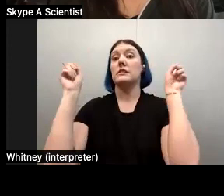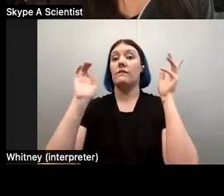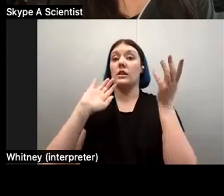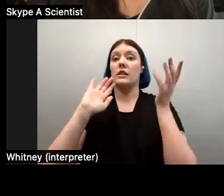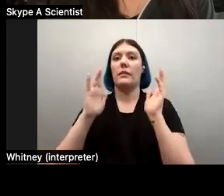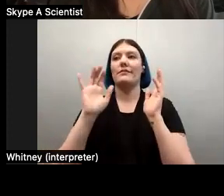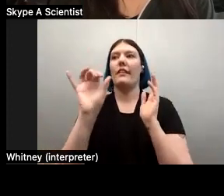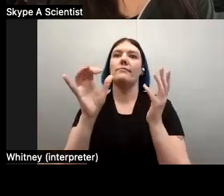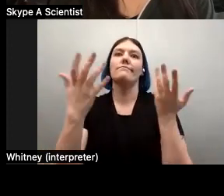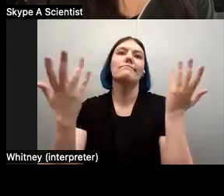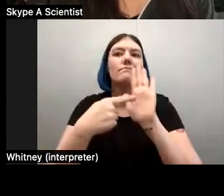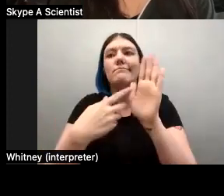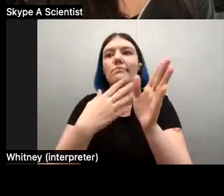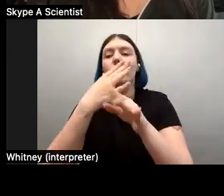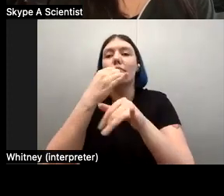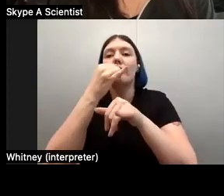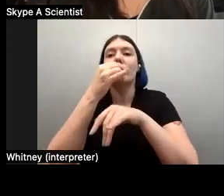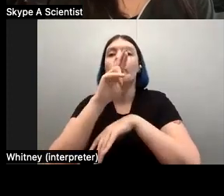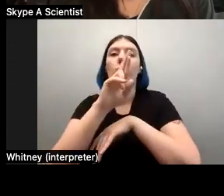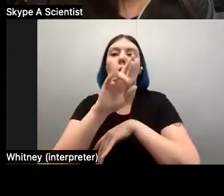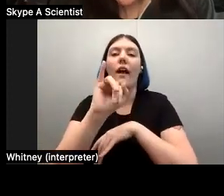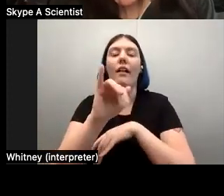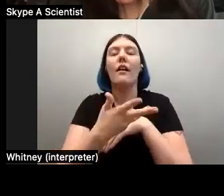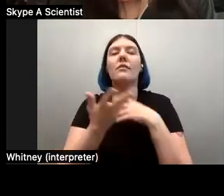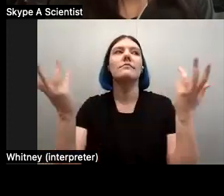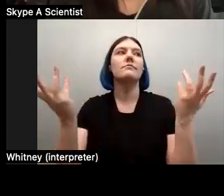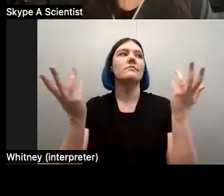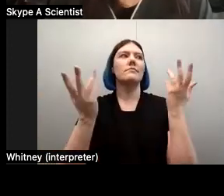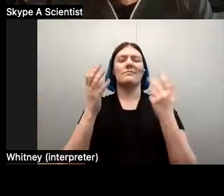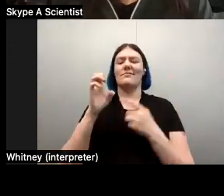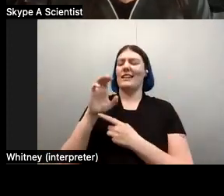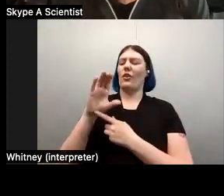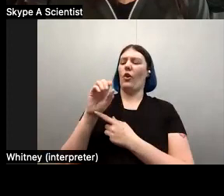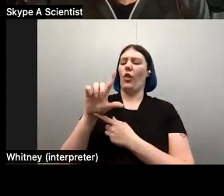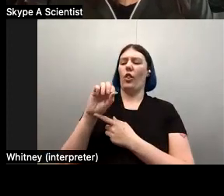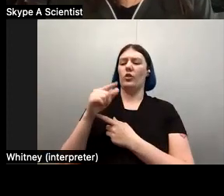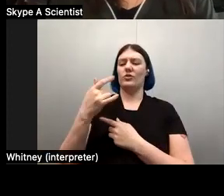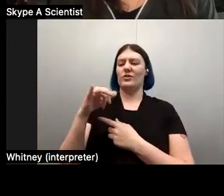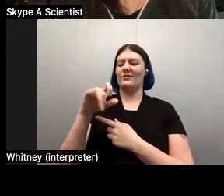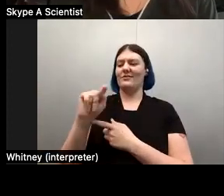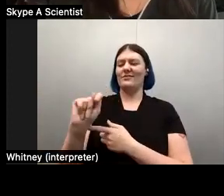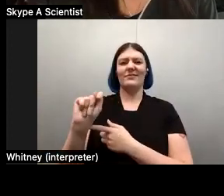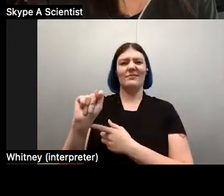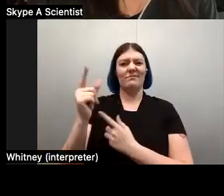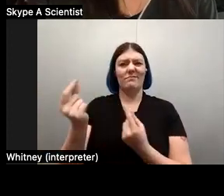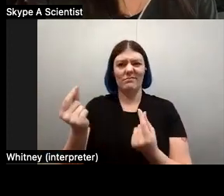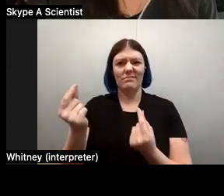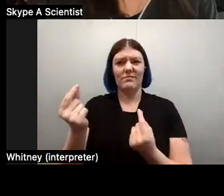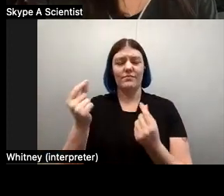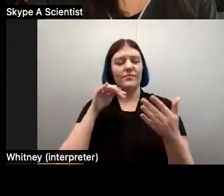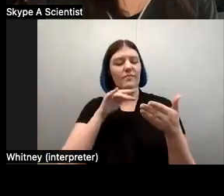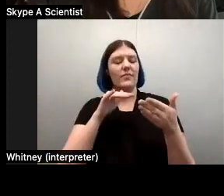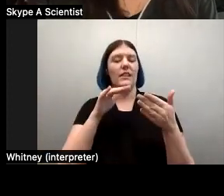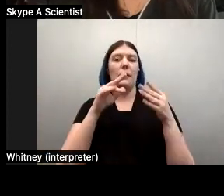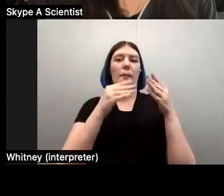And so next question, right? Like, what do ecologists even do? So ecologists study how plants and